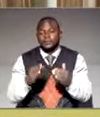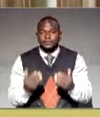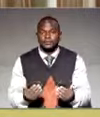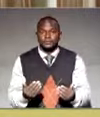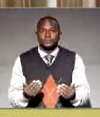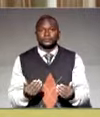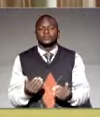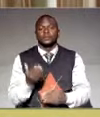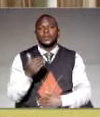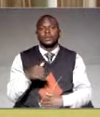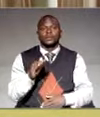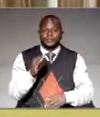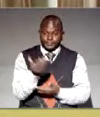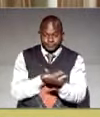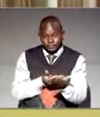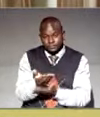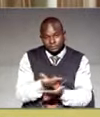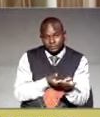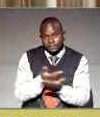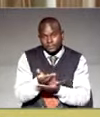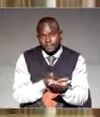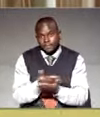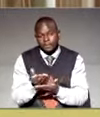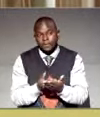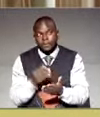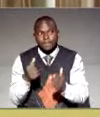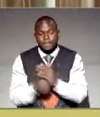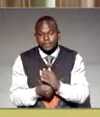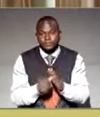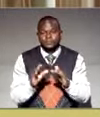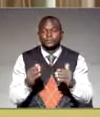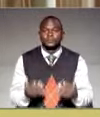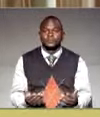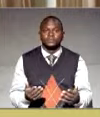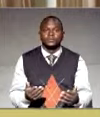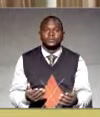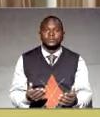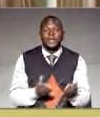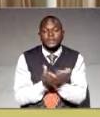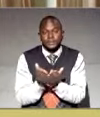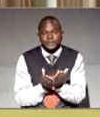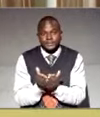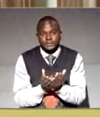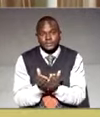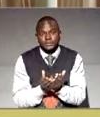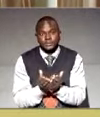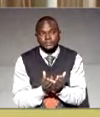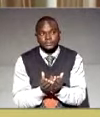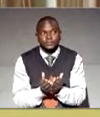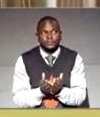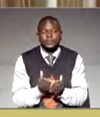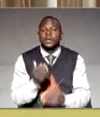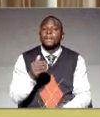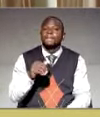There is more discussion about the fact that there should be women's services. They are